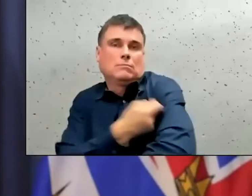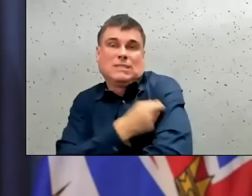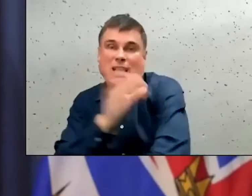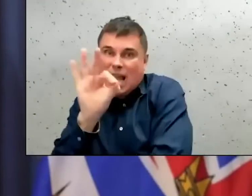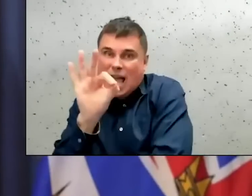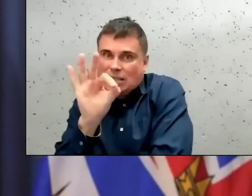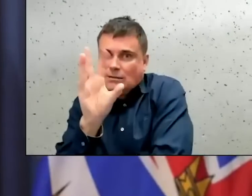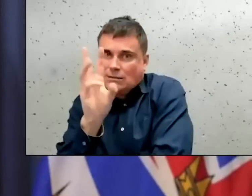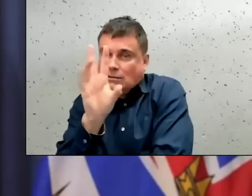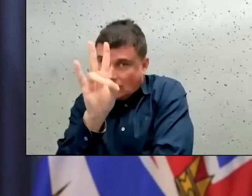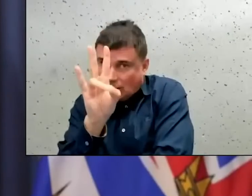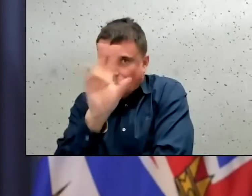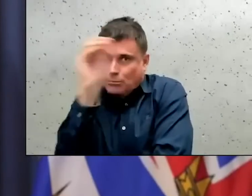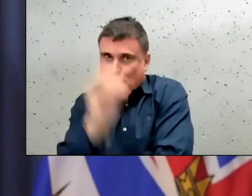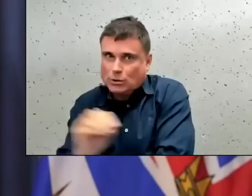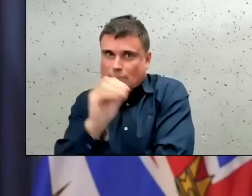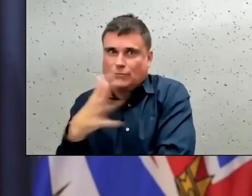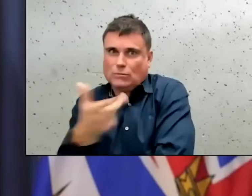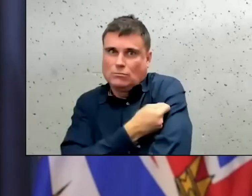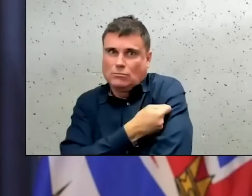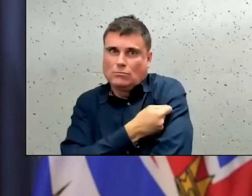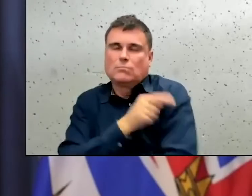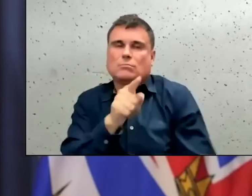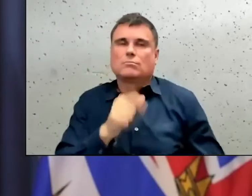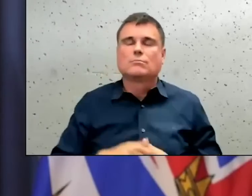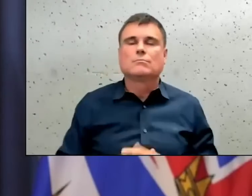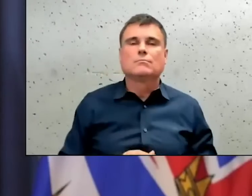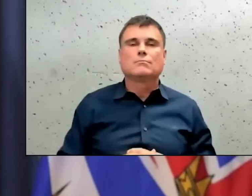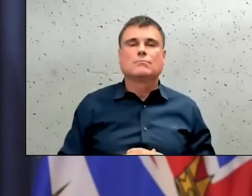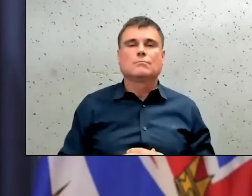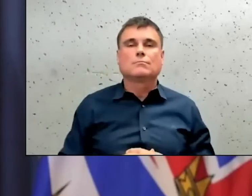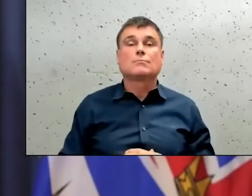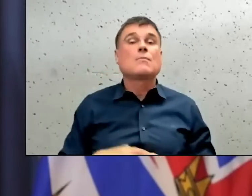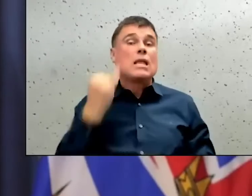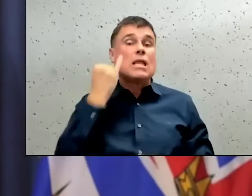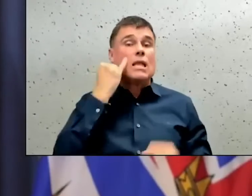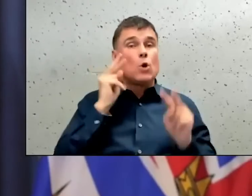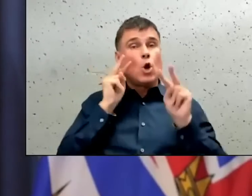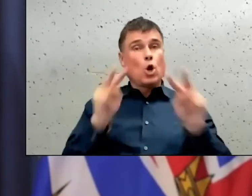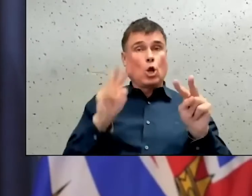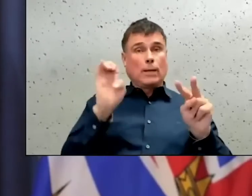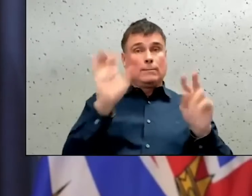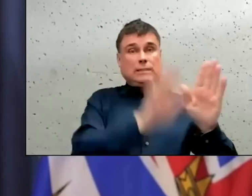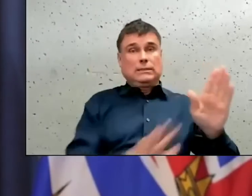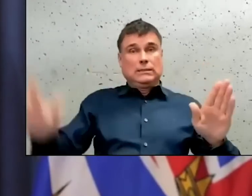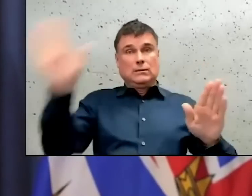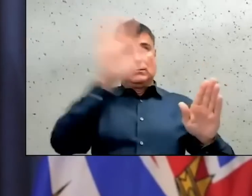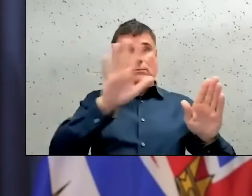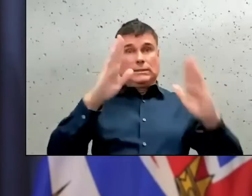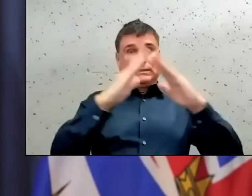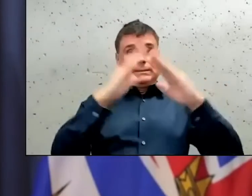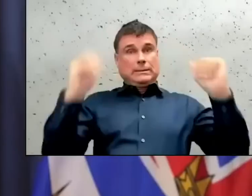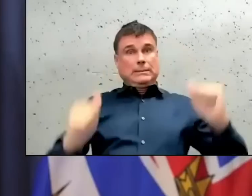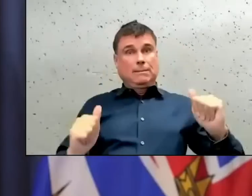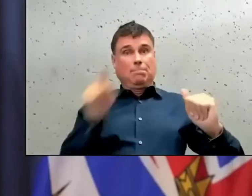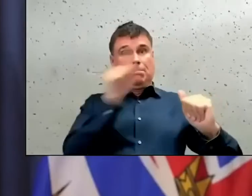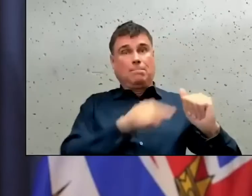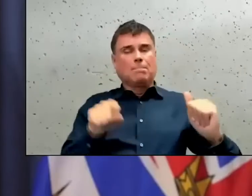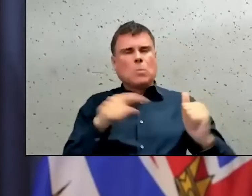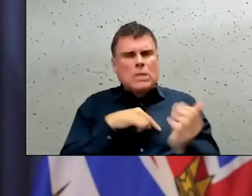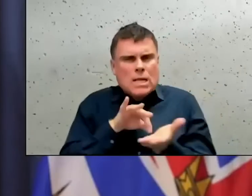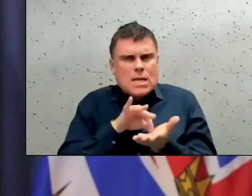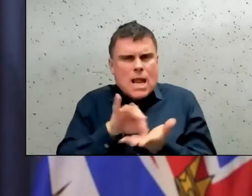and assisted living staff. And if you look across the system, so this is based on a unique count of